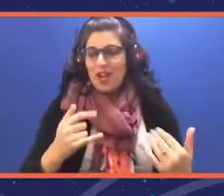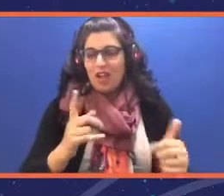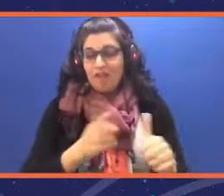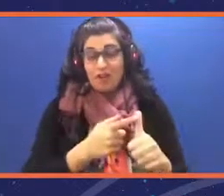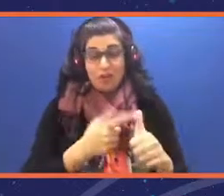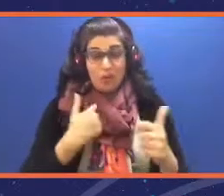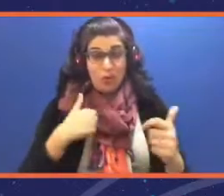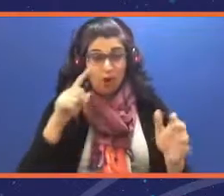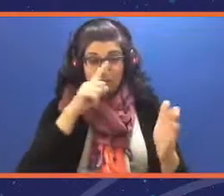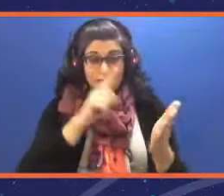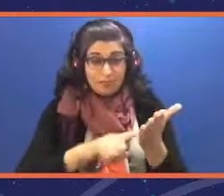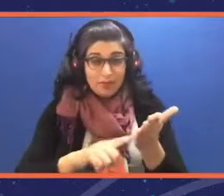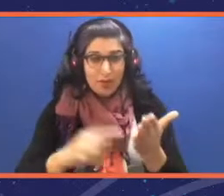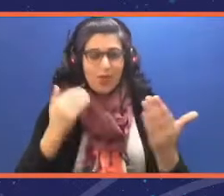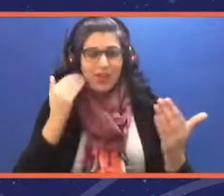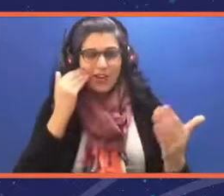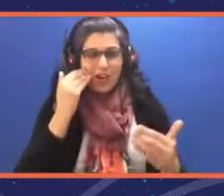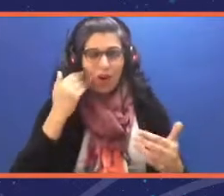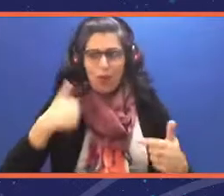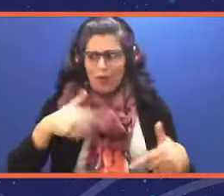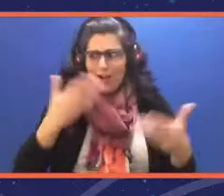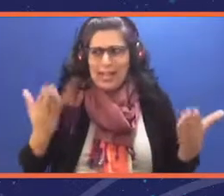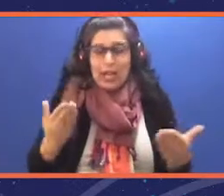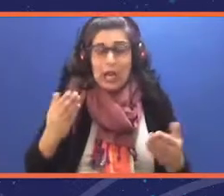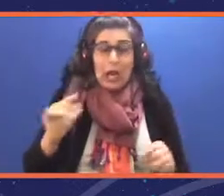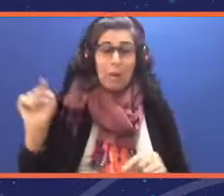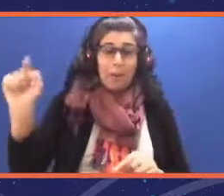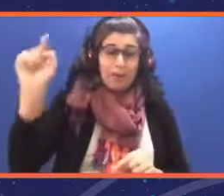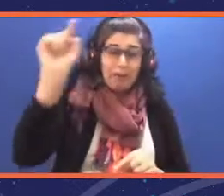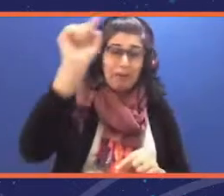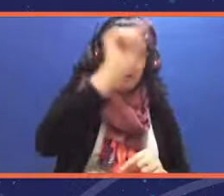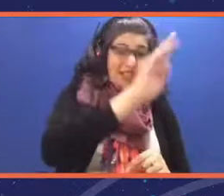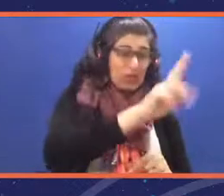Like I said, we know we're tuning in from all different places.